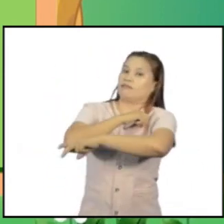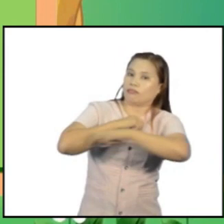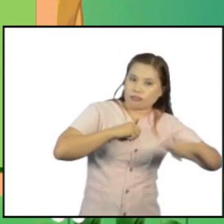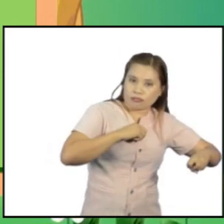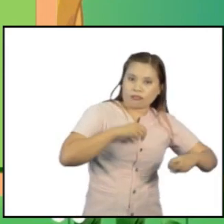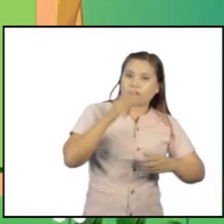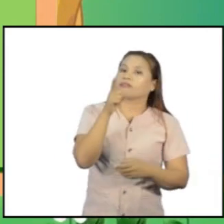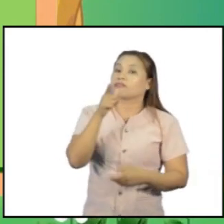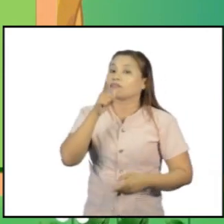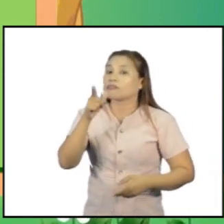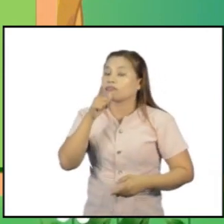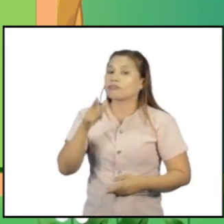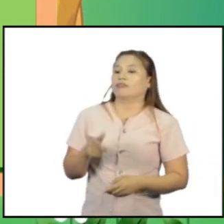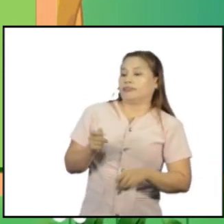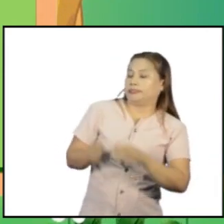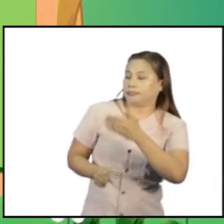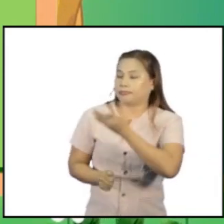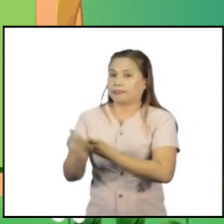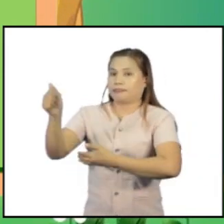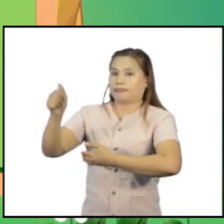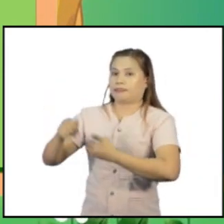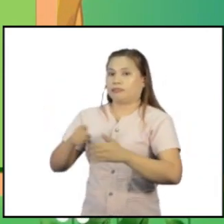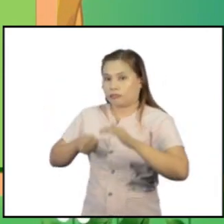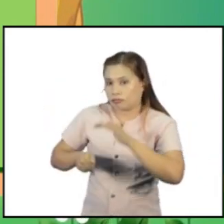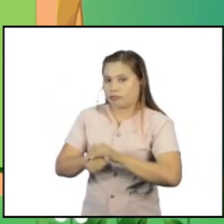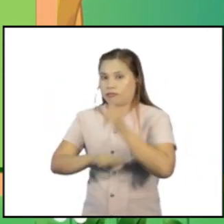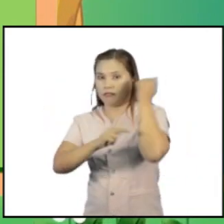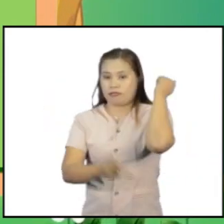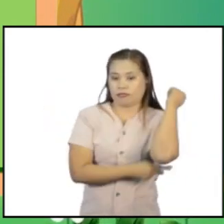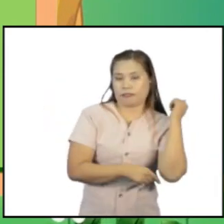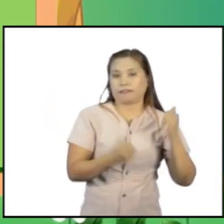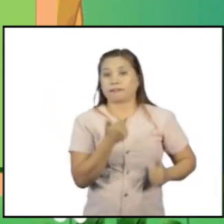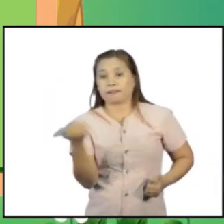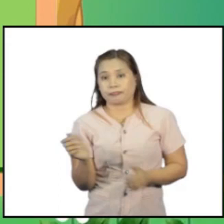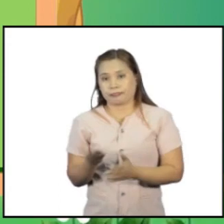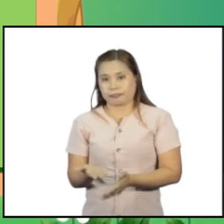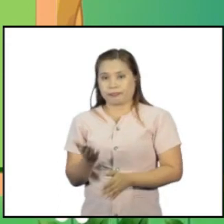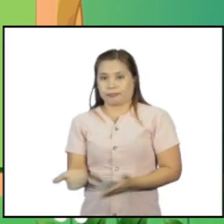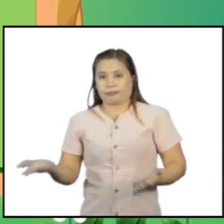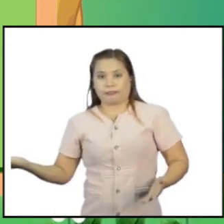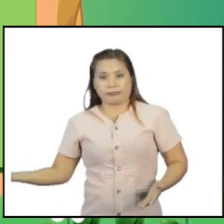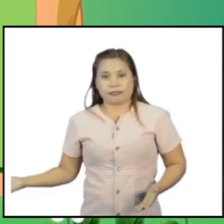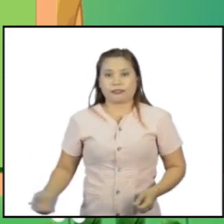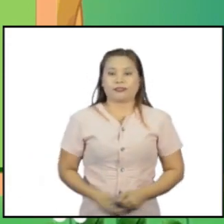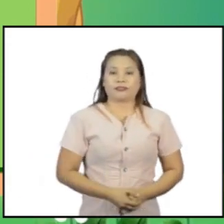lunch and threatens him to hide his bag and other belongings.